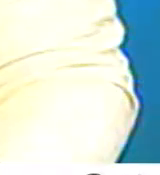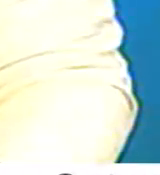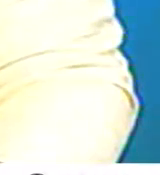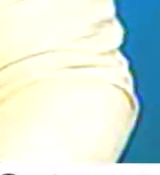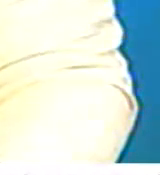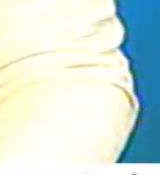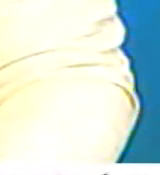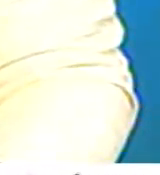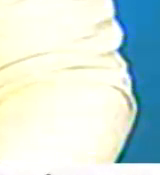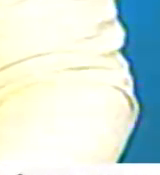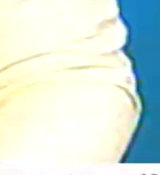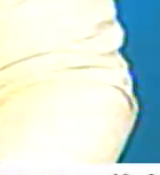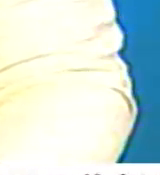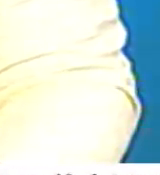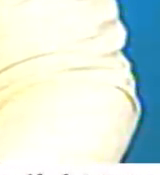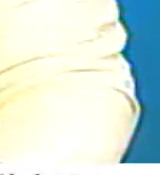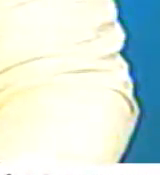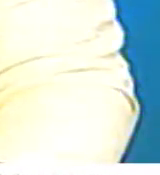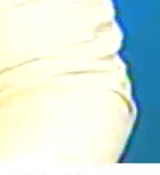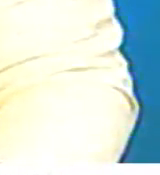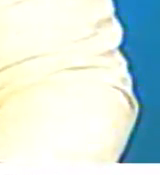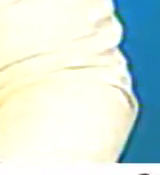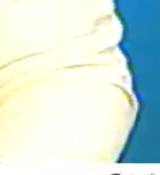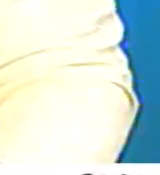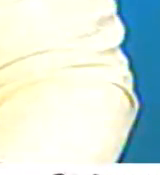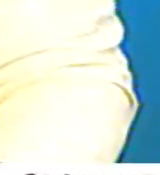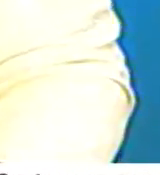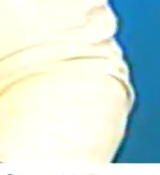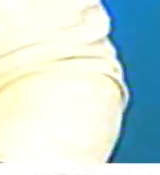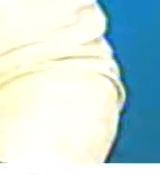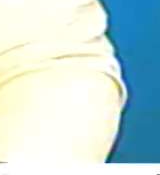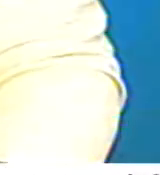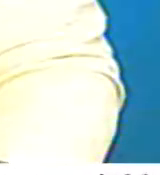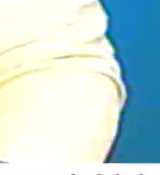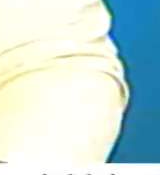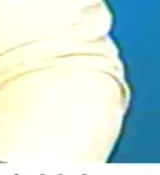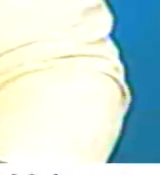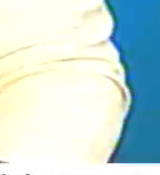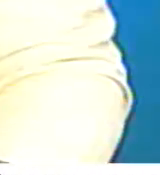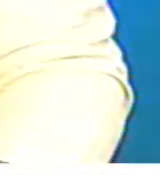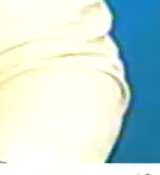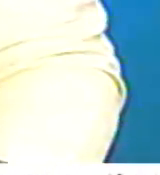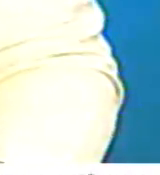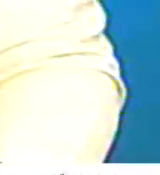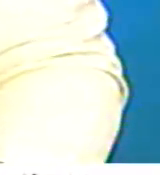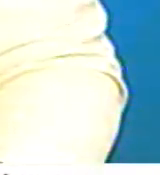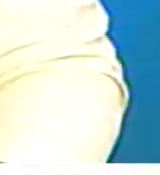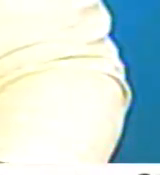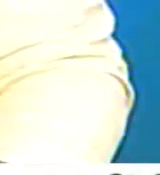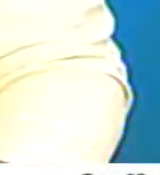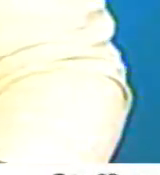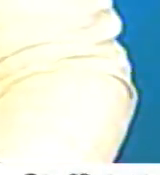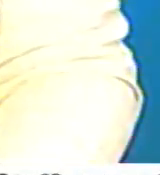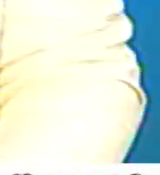all organizations need to have a sign language interpreter, so all that if they are talking about disasters, uh-huh, in their